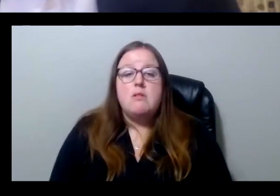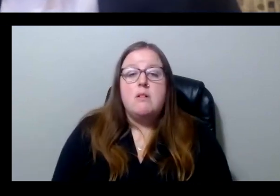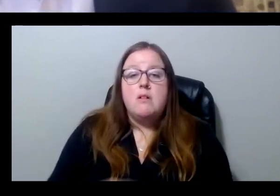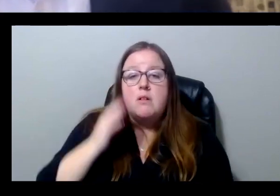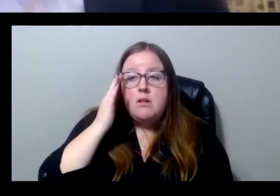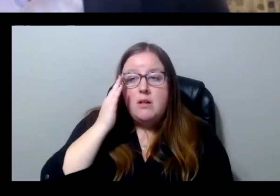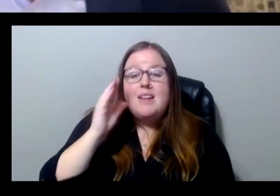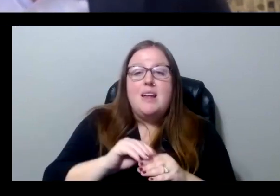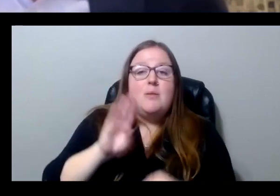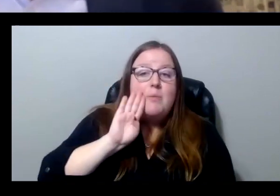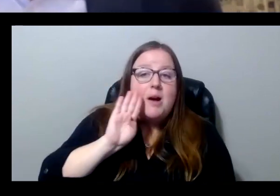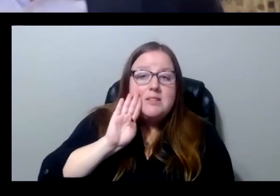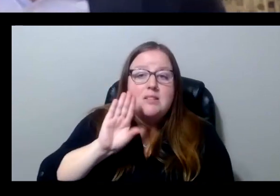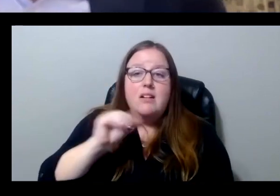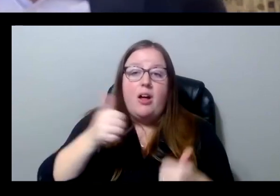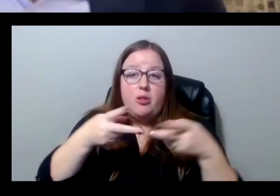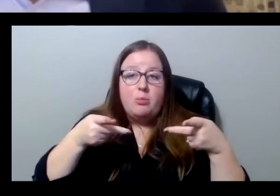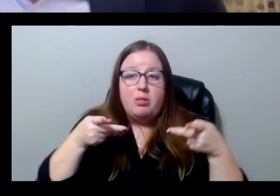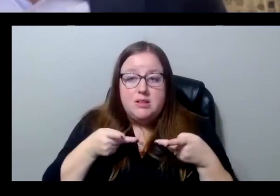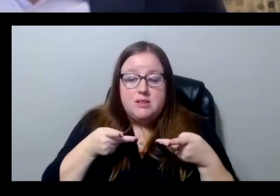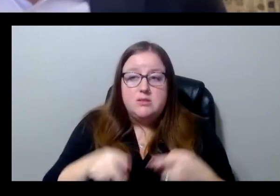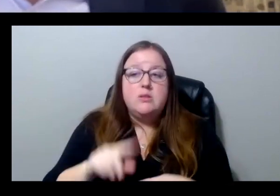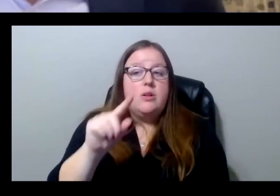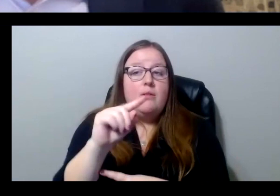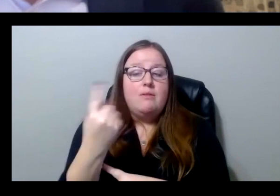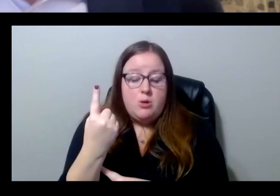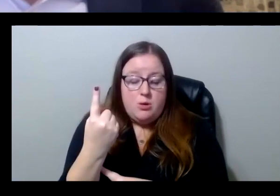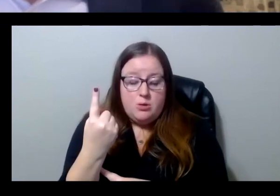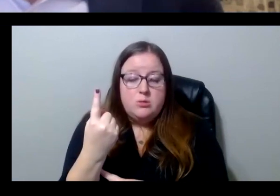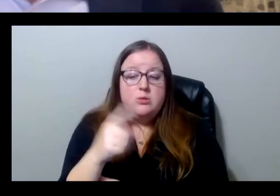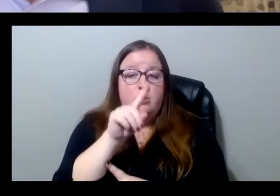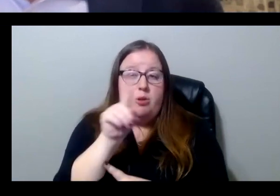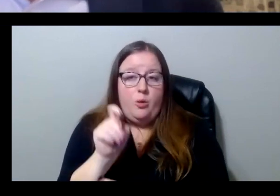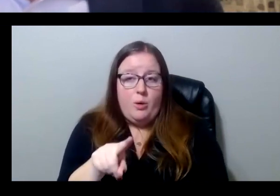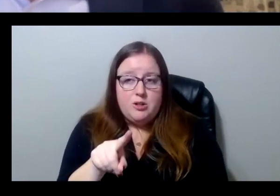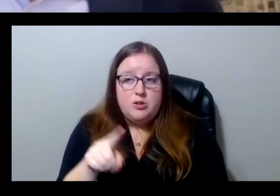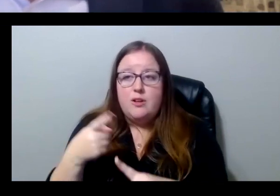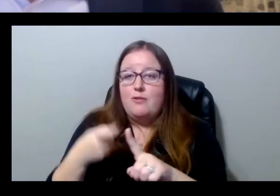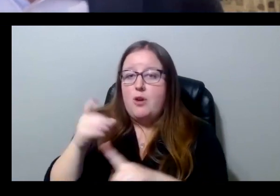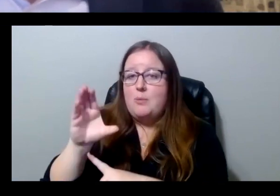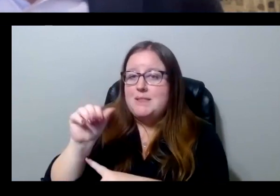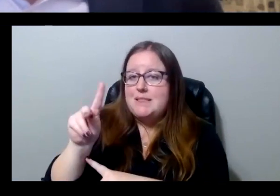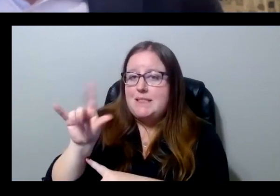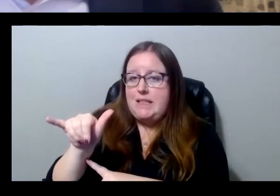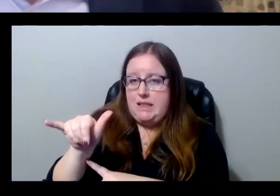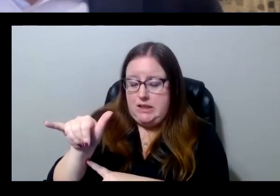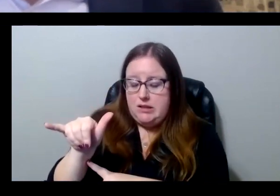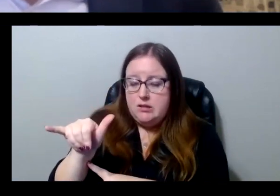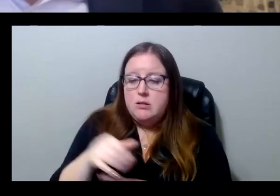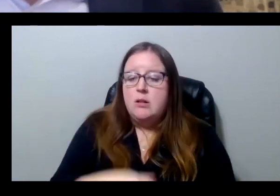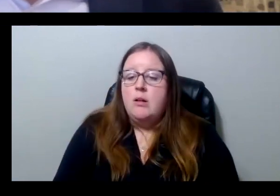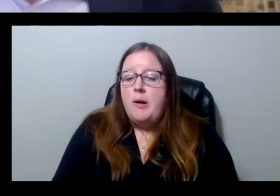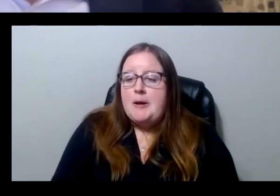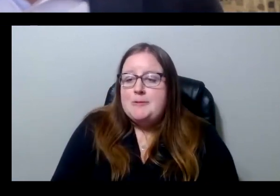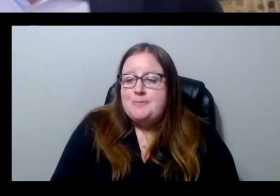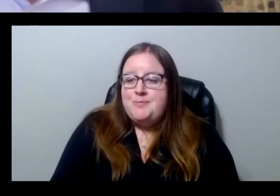to heal. And also, I was a teacher at the time in a community that was